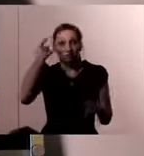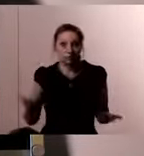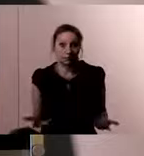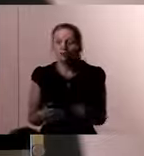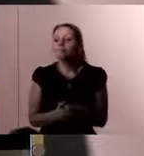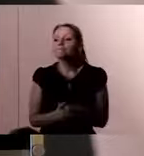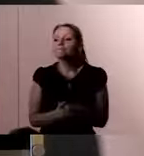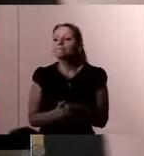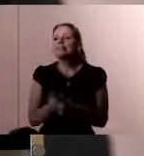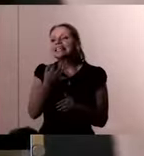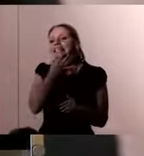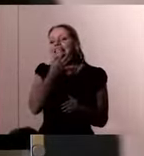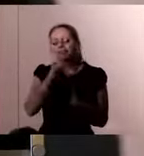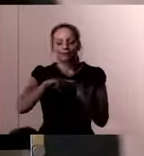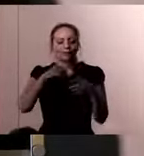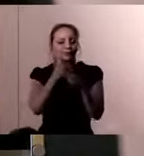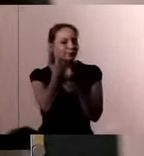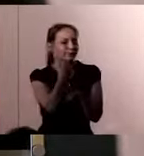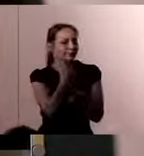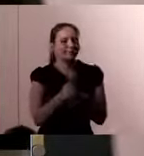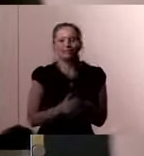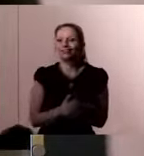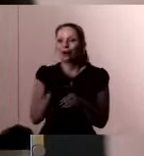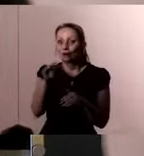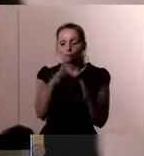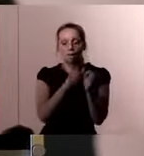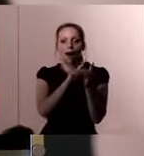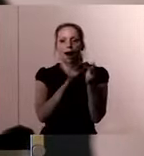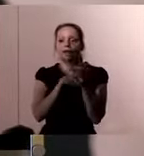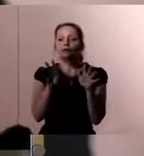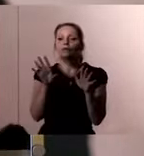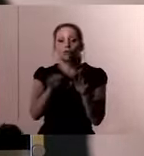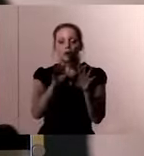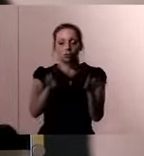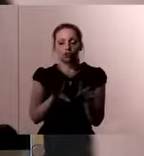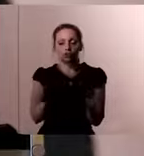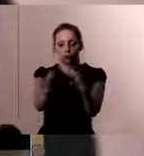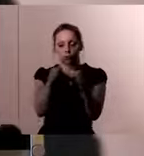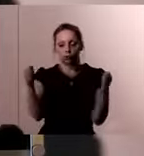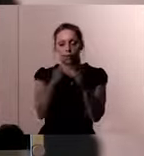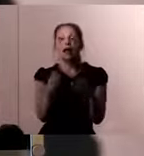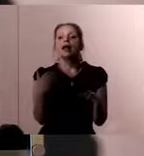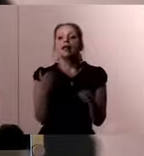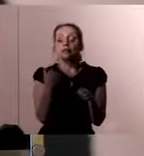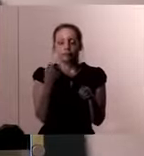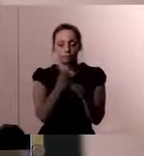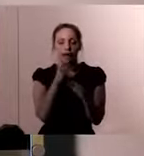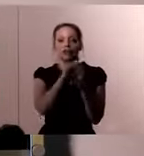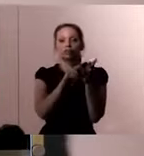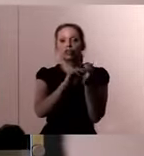So here's a little example. It's an excerpt from an article from The Australian that made some predictions about the market